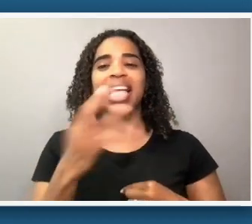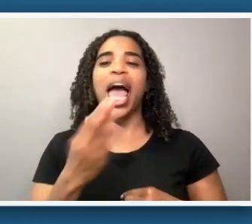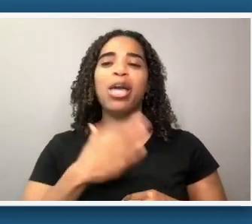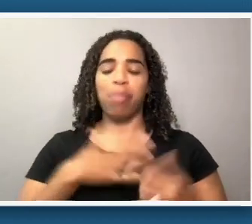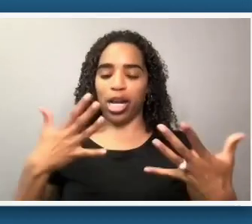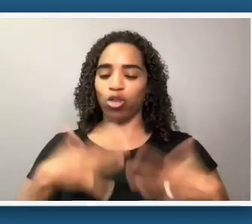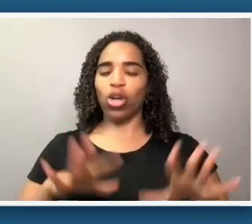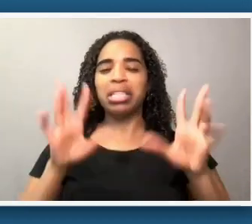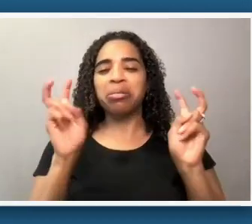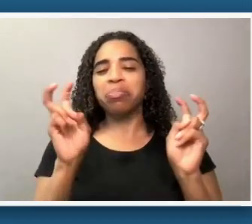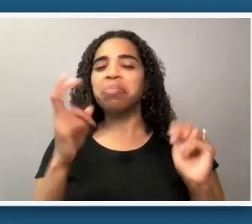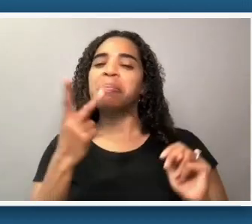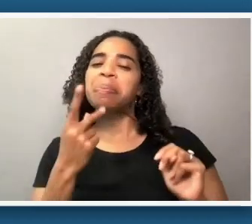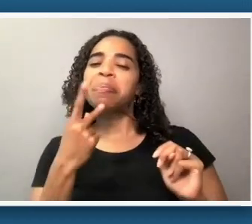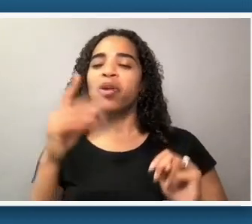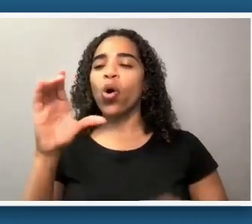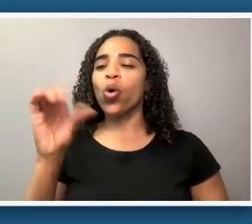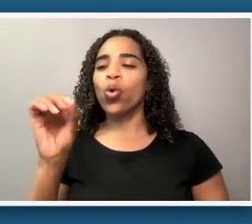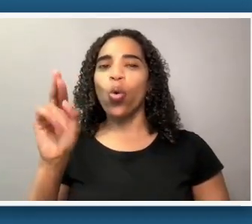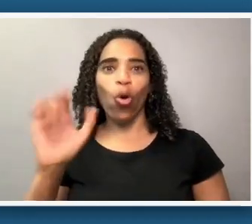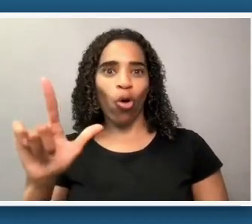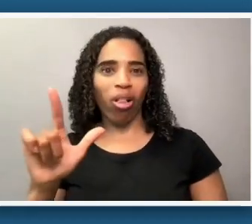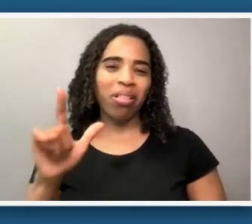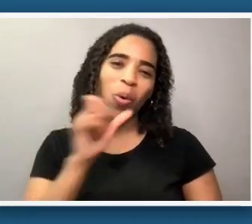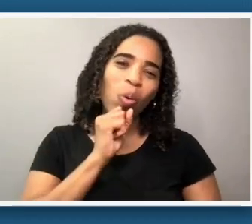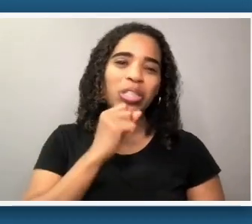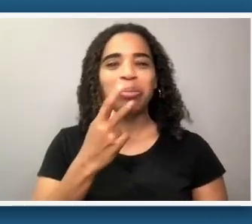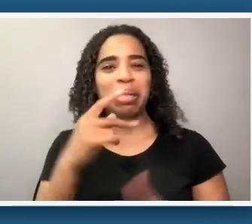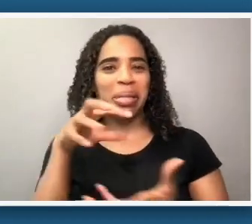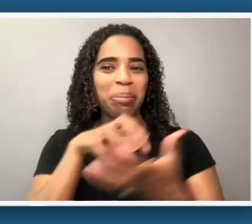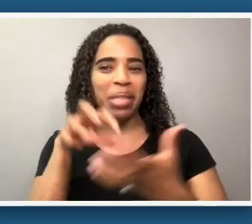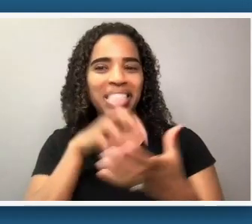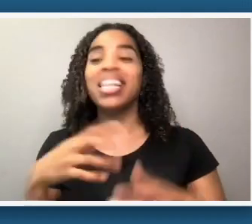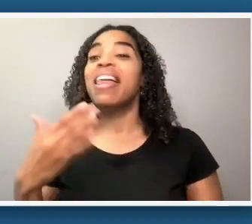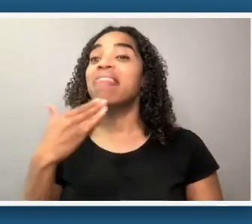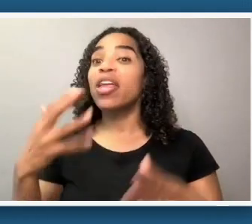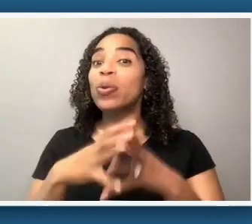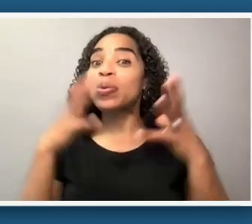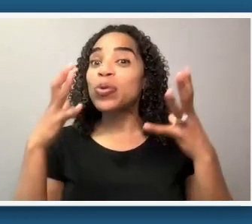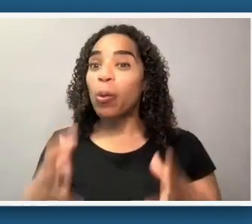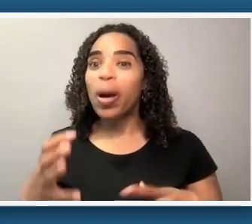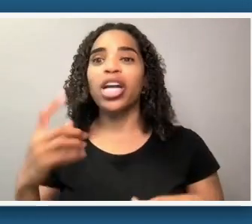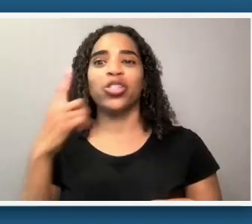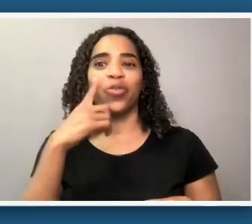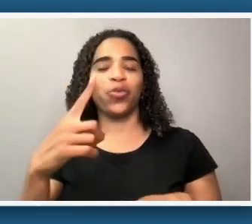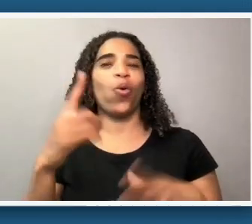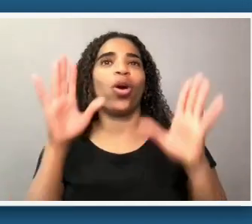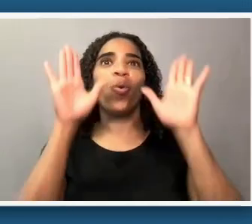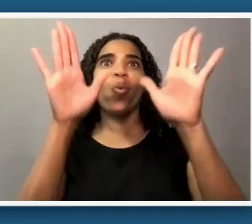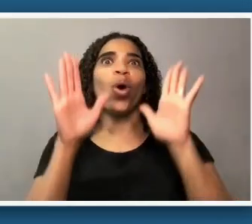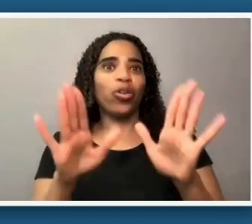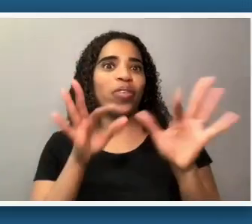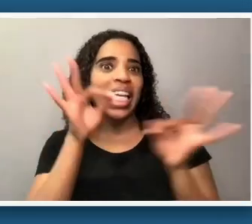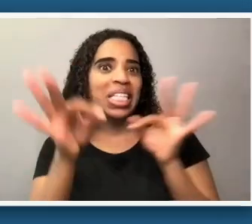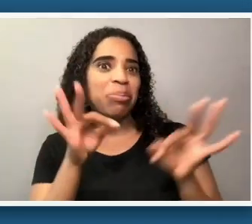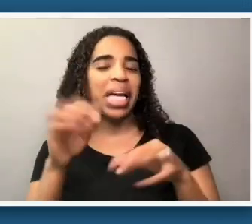So thanks, Eve and Jason, for the wonderful representation of the Smithsonian Learning Lab. Thank you, Tess,